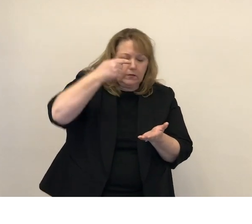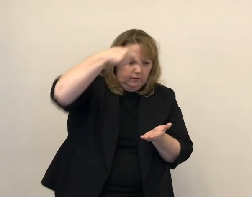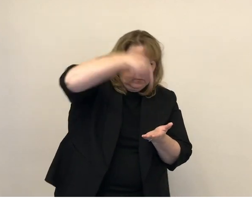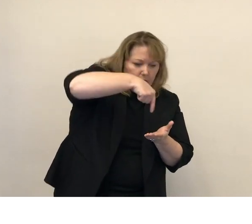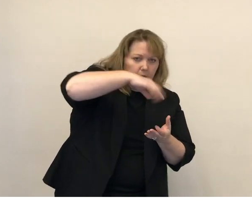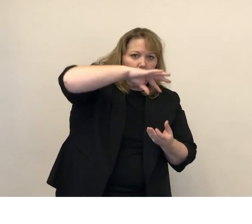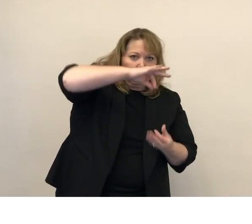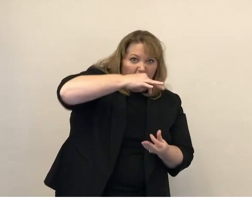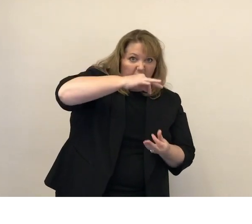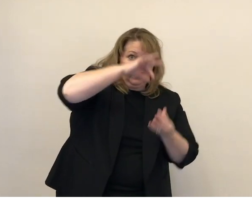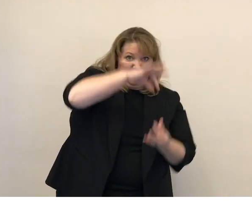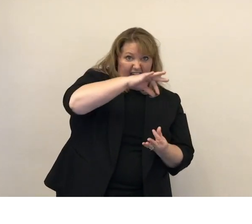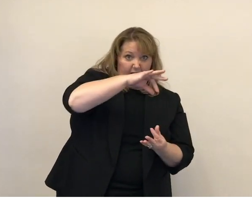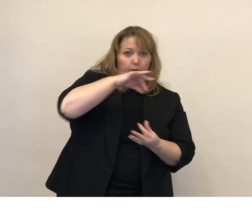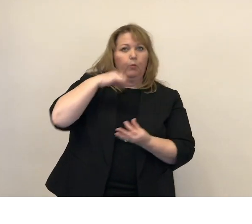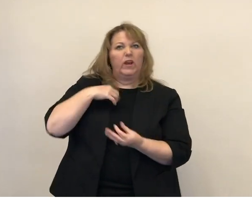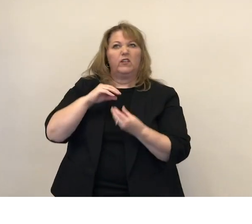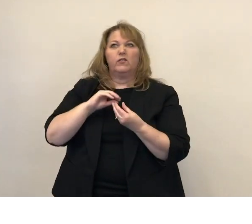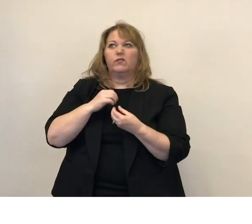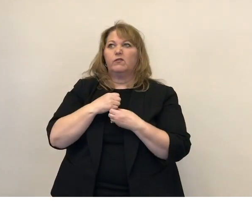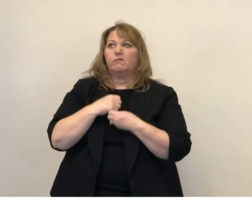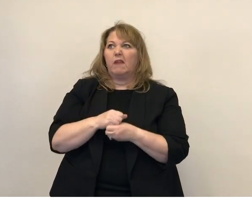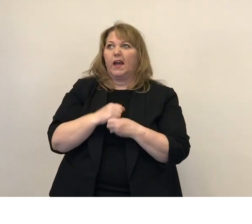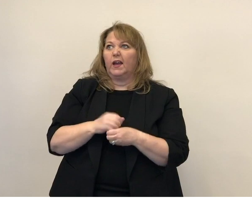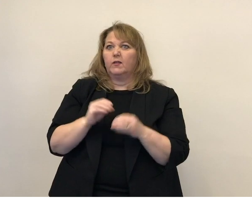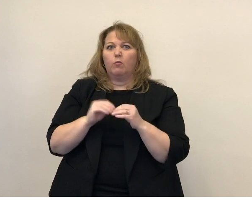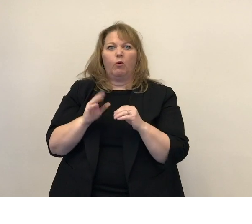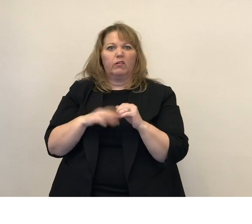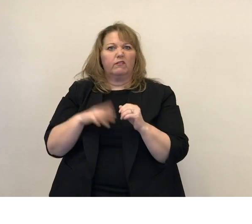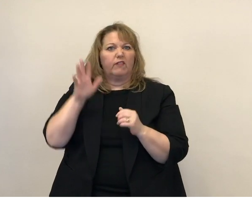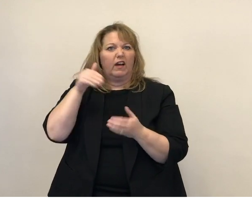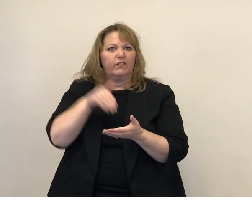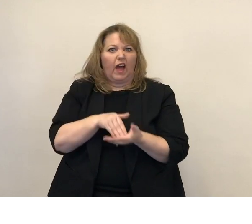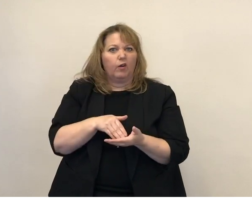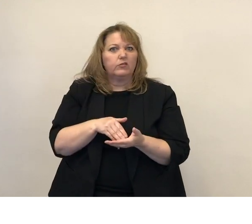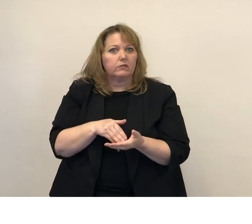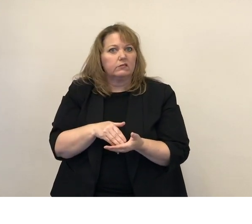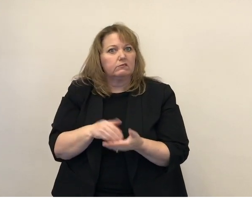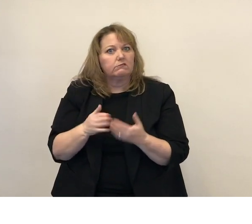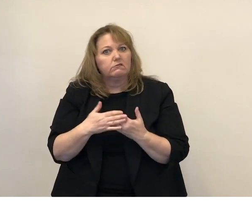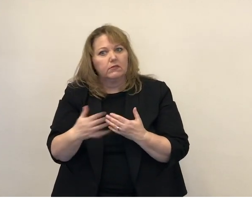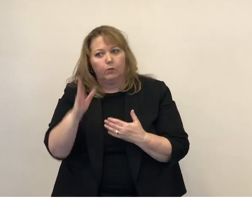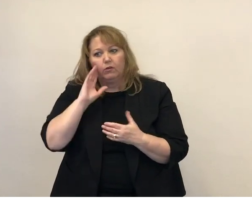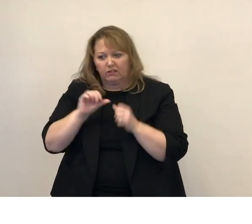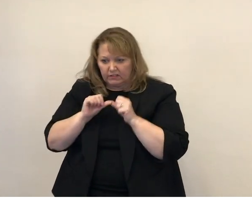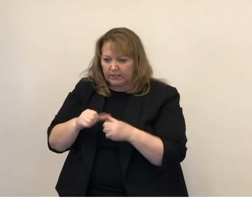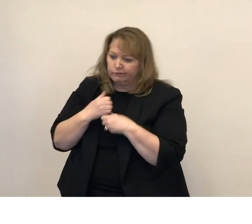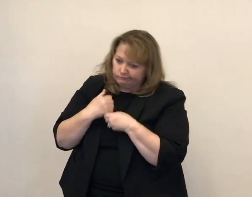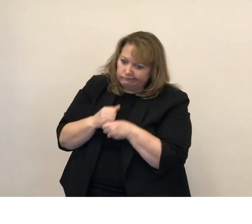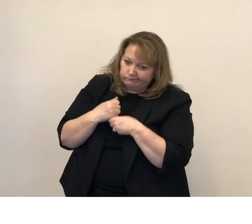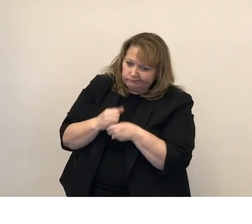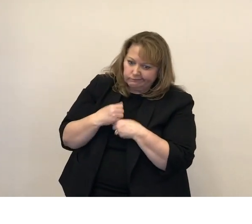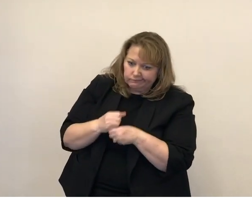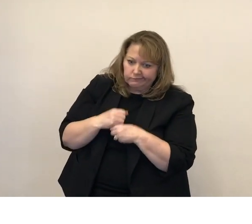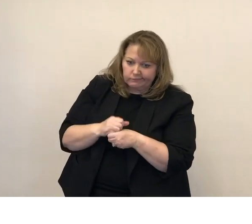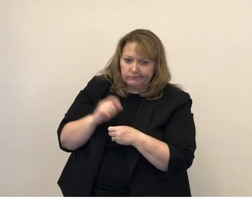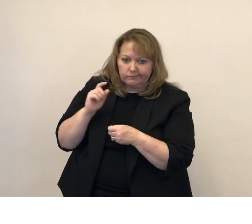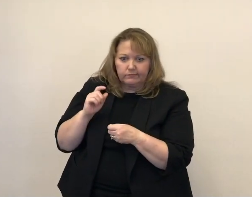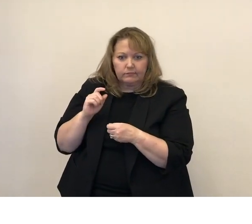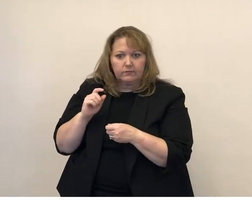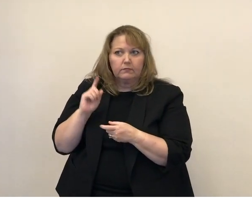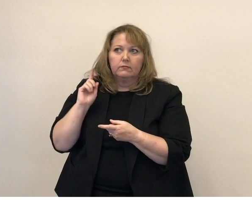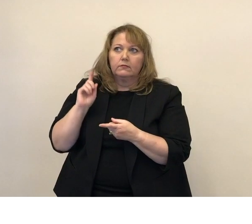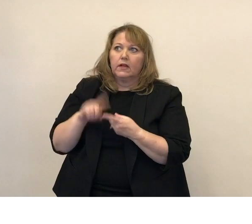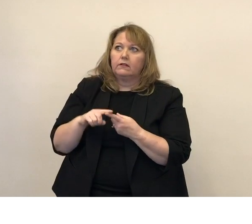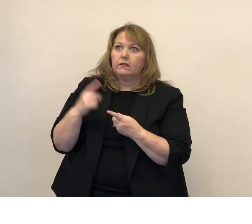over 5,000 of those now. And we're going to continue manufacturing those unless and until there's suddenly a lot more available,